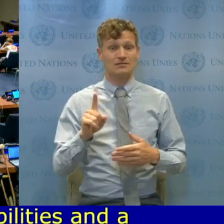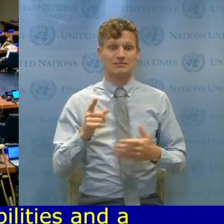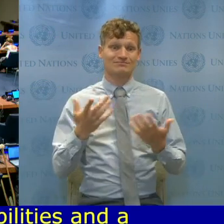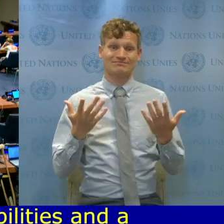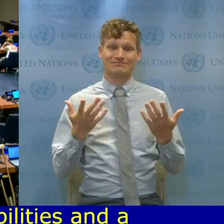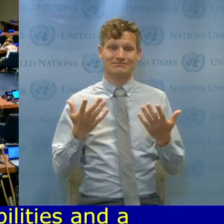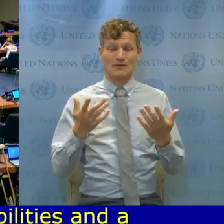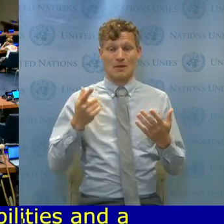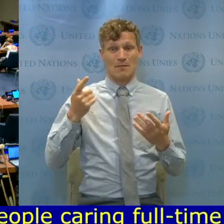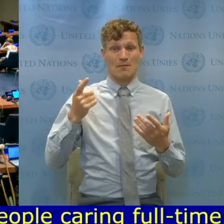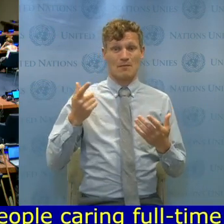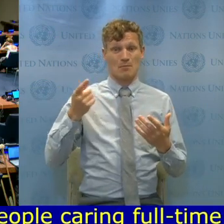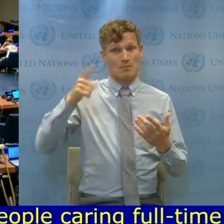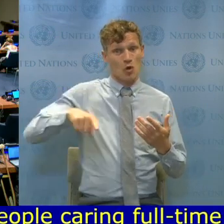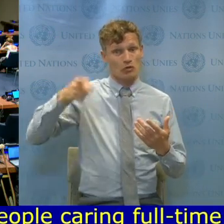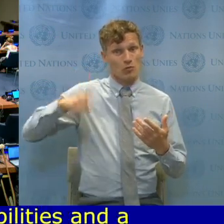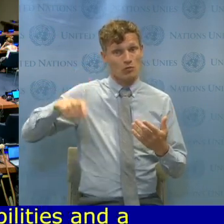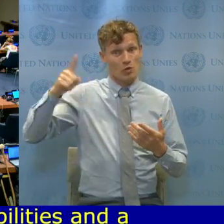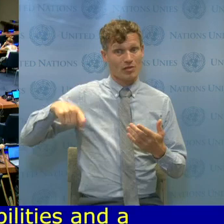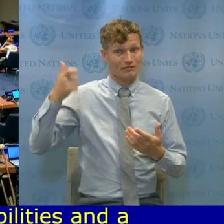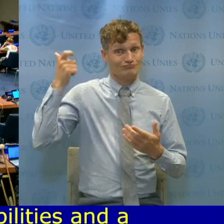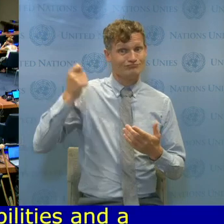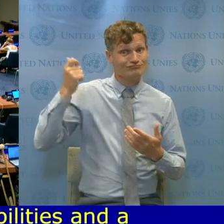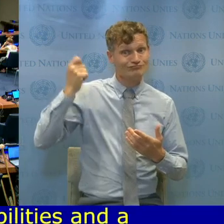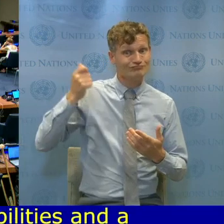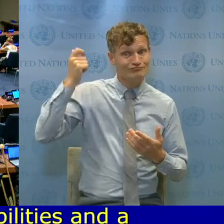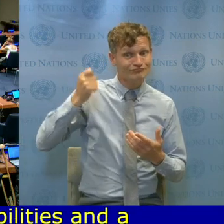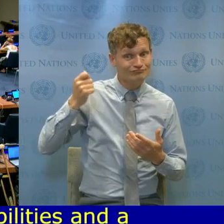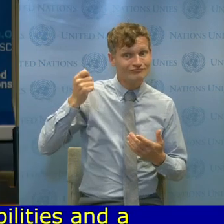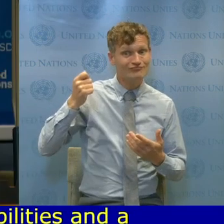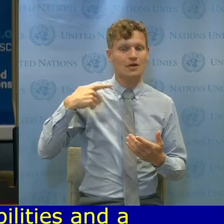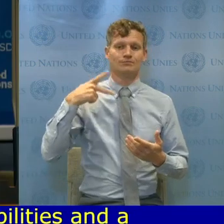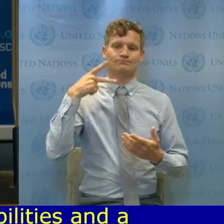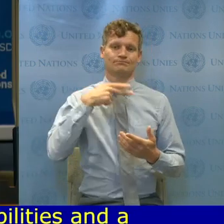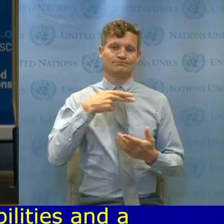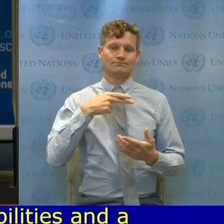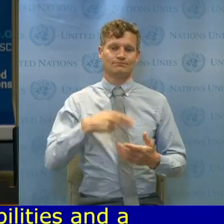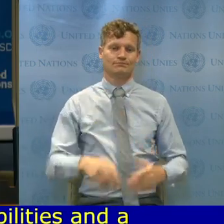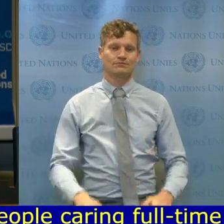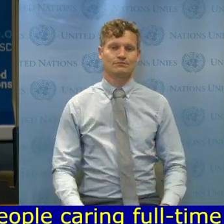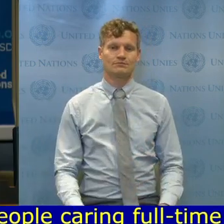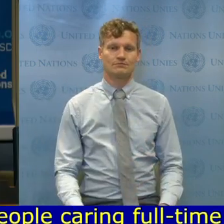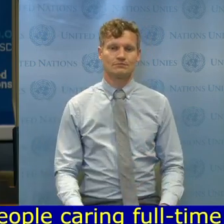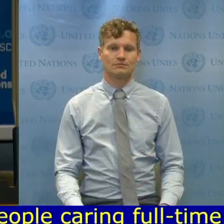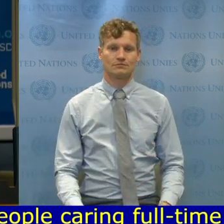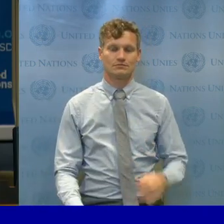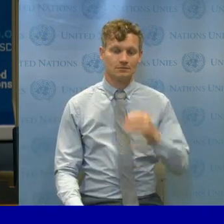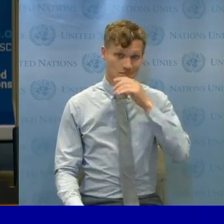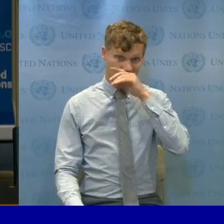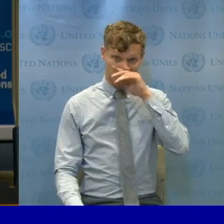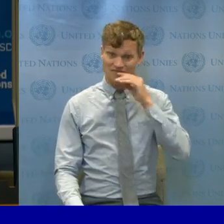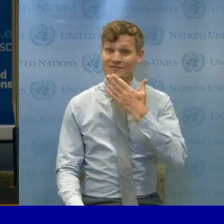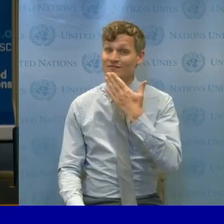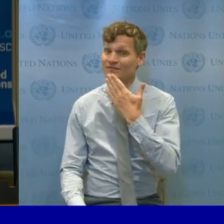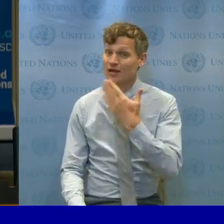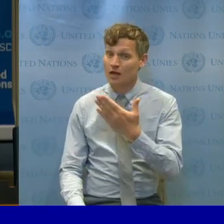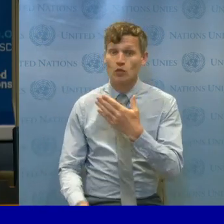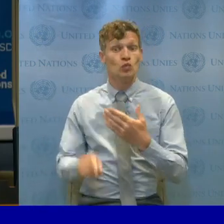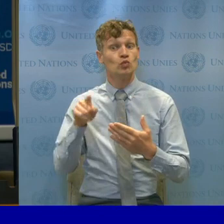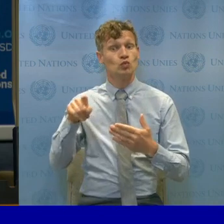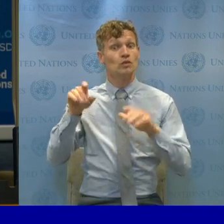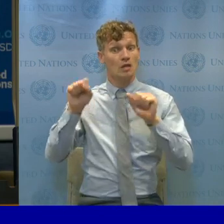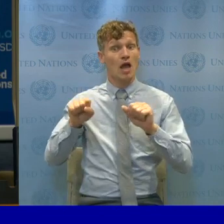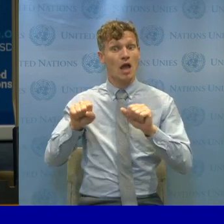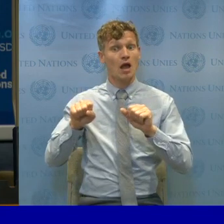speaker. Thank you very much. I would like to say that your speech can be put on the website so that we